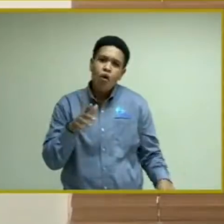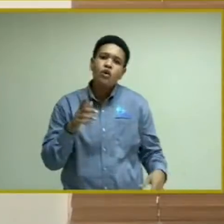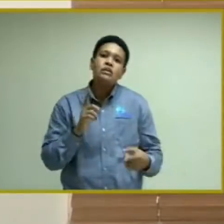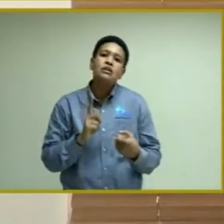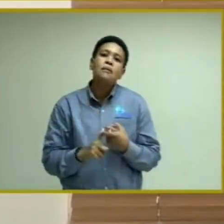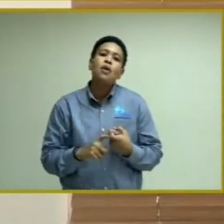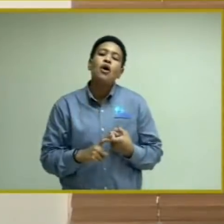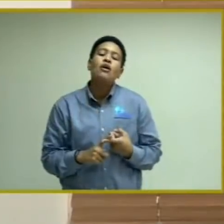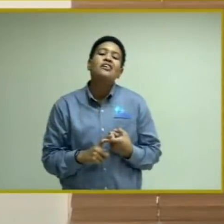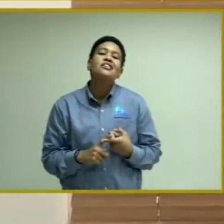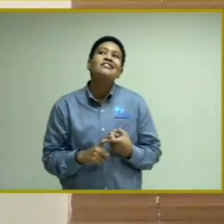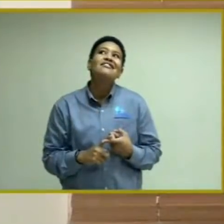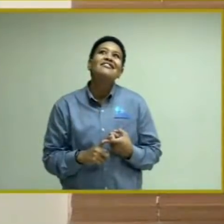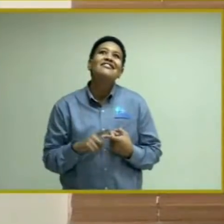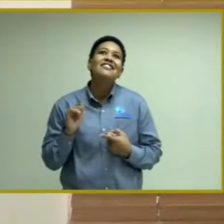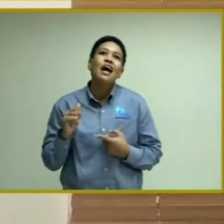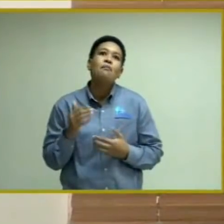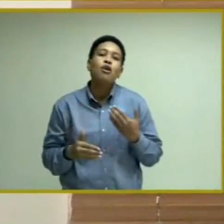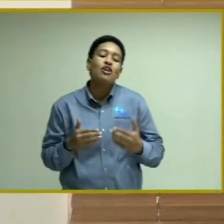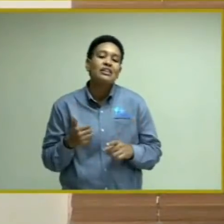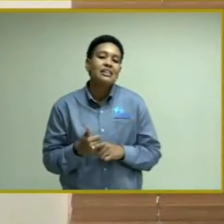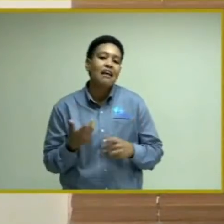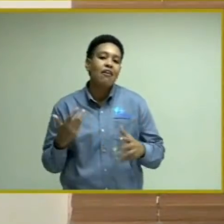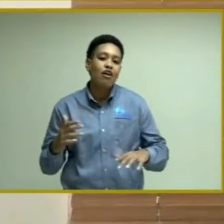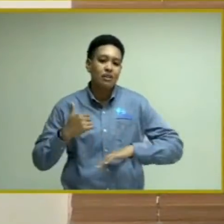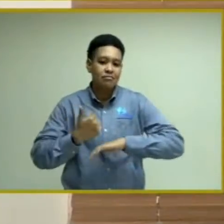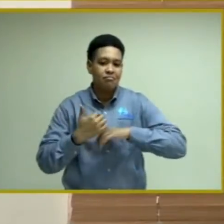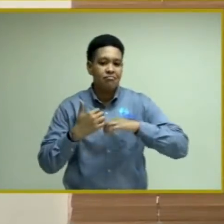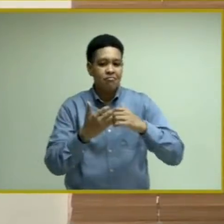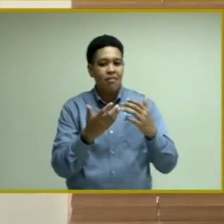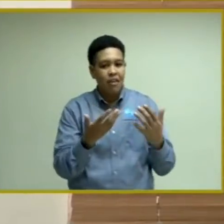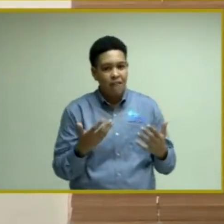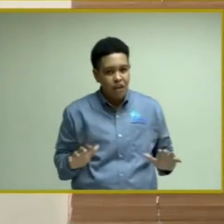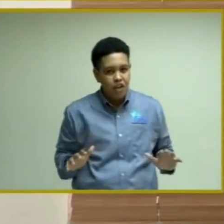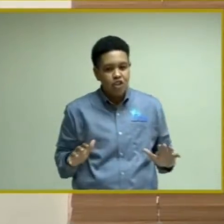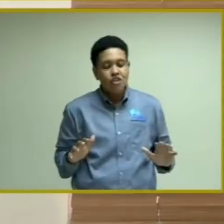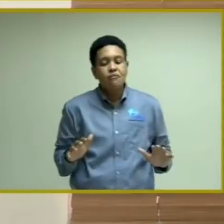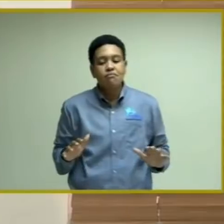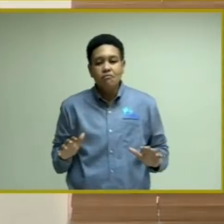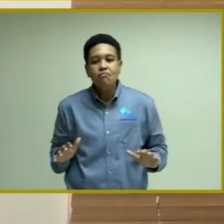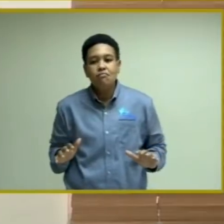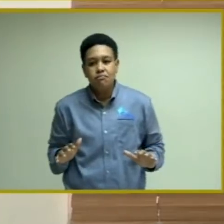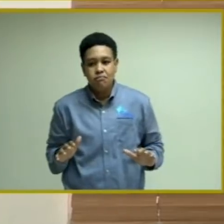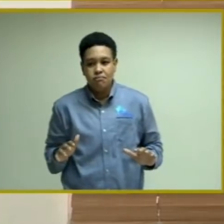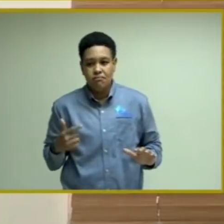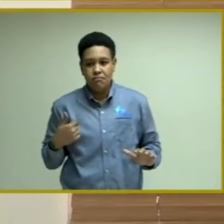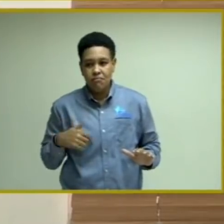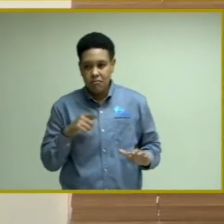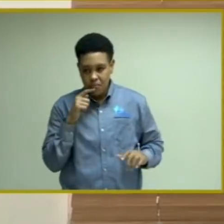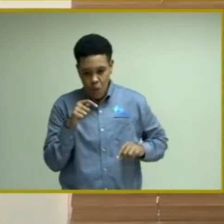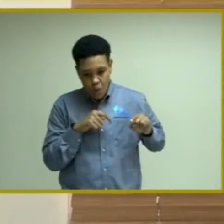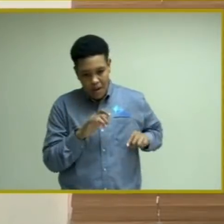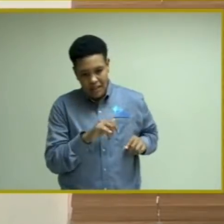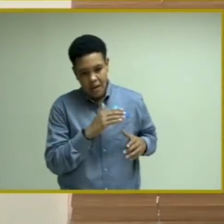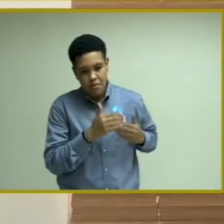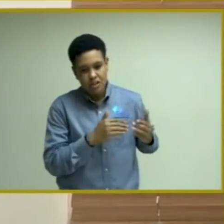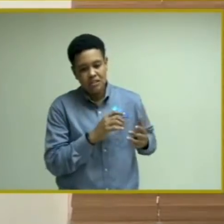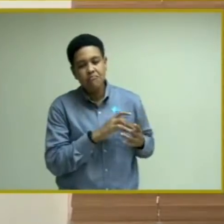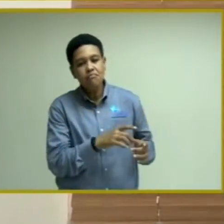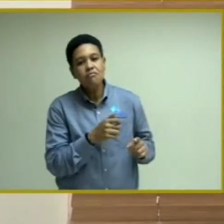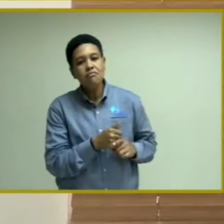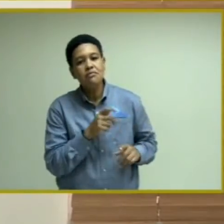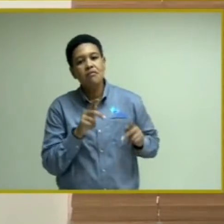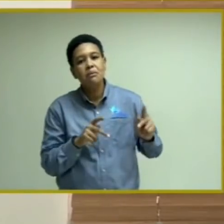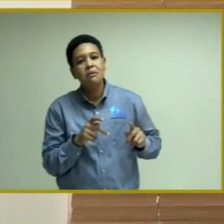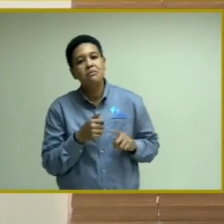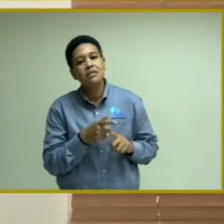And so that process is already in place, and so we are going back to that process in terms of getting